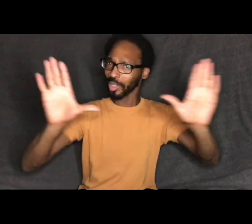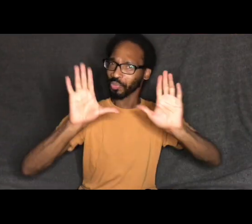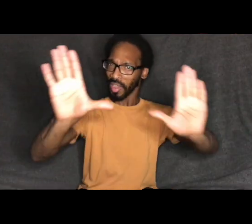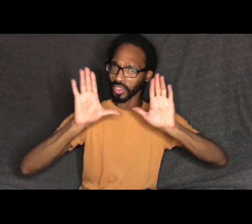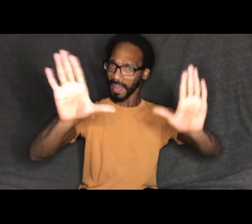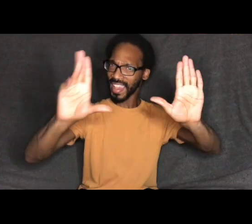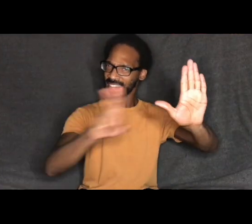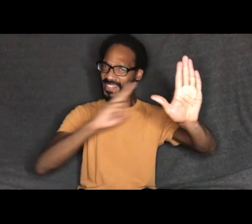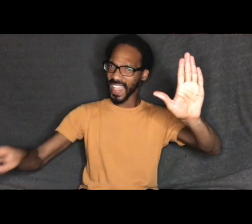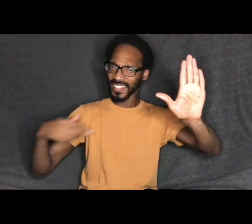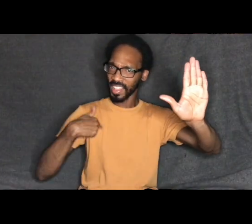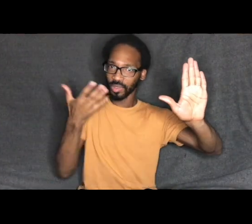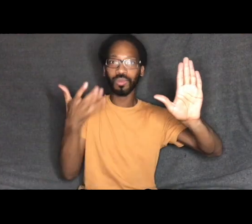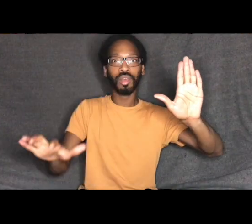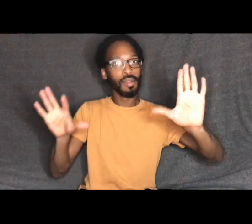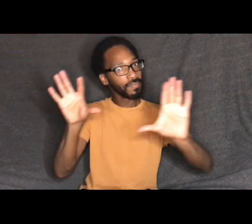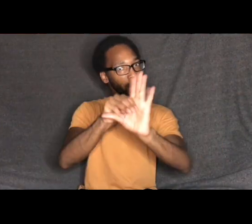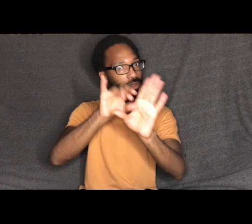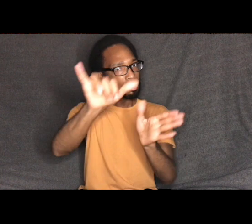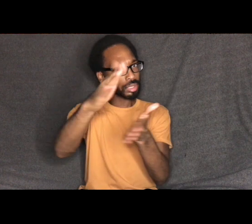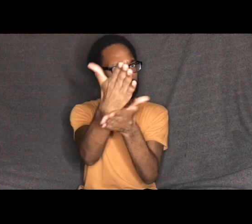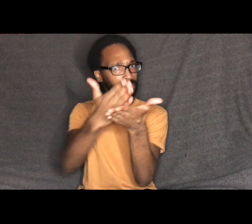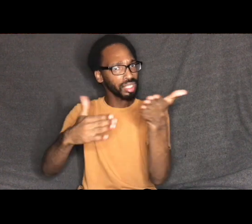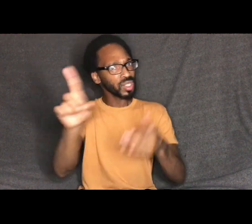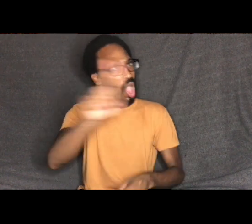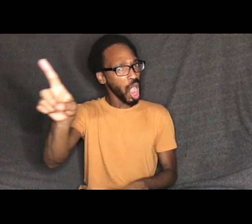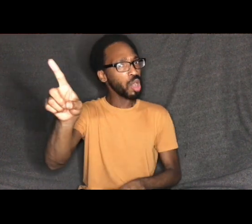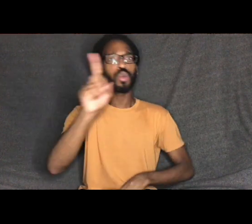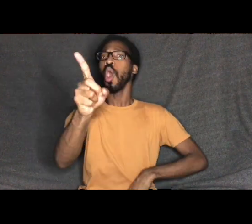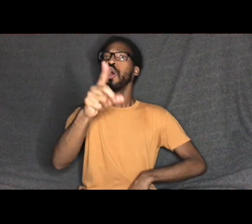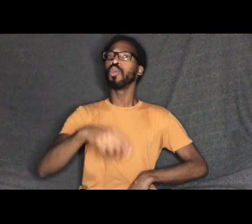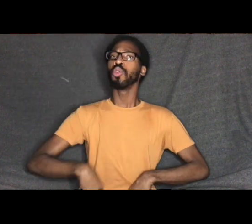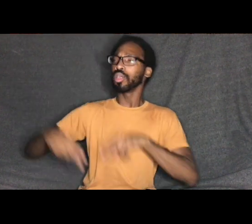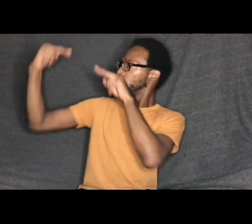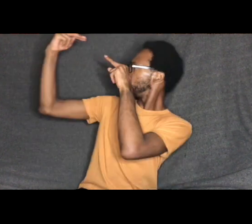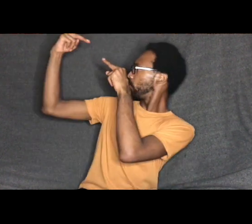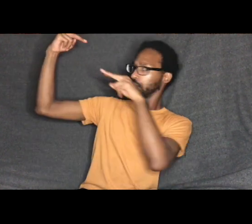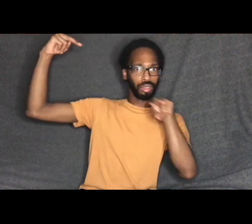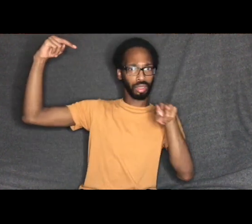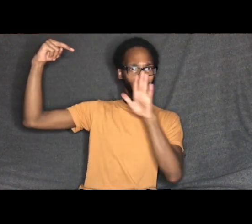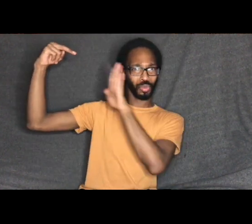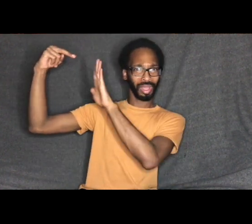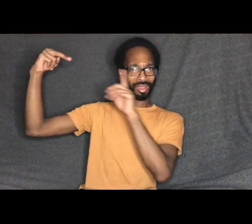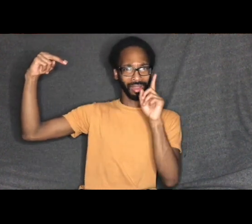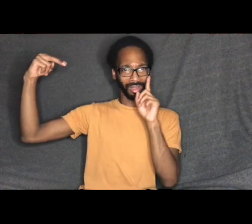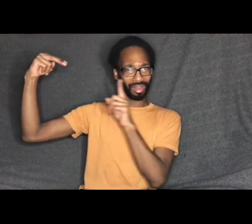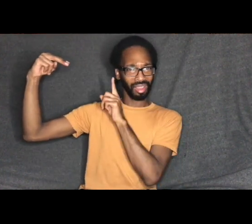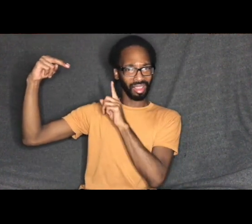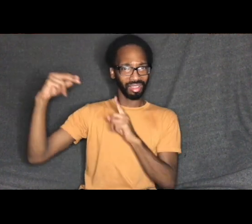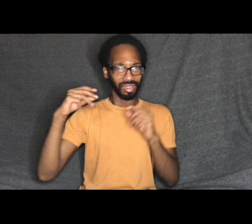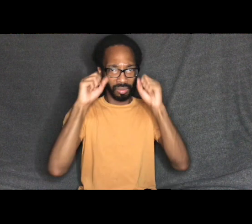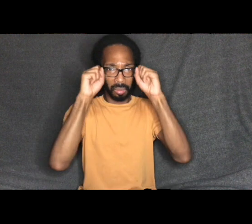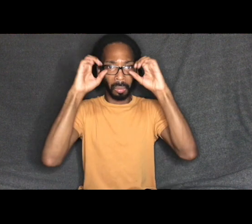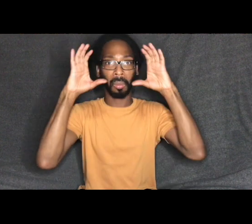No, I'm all like, lady, you back the hell up. I don't want no part